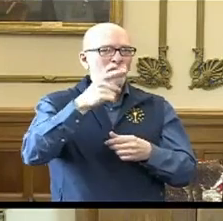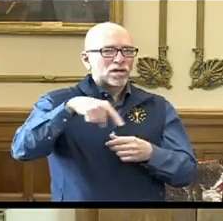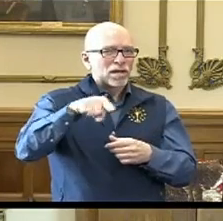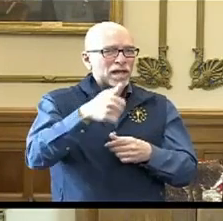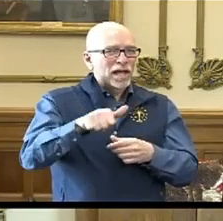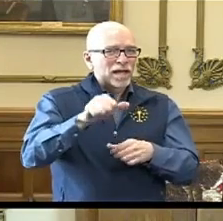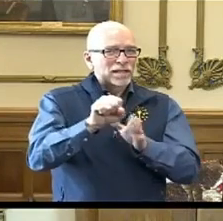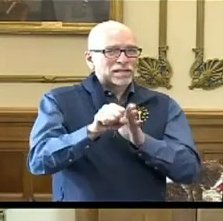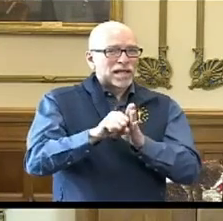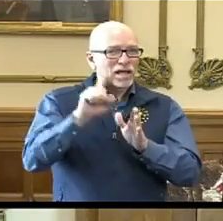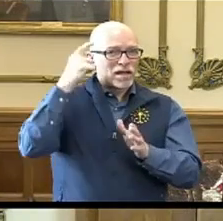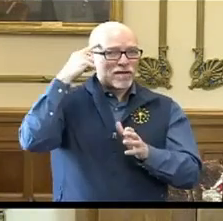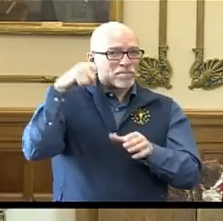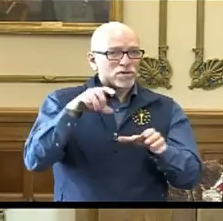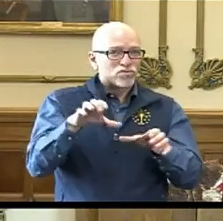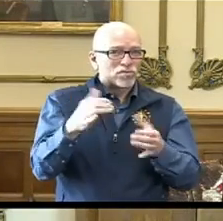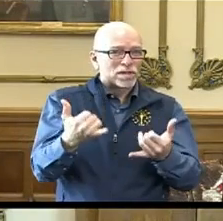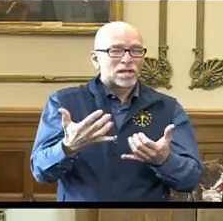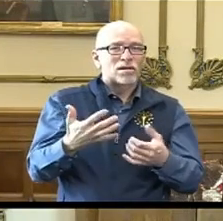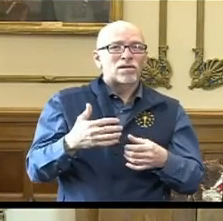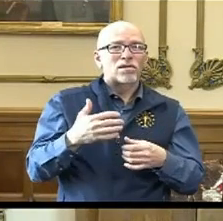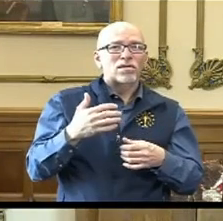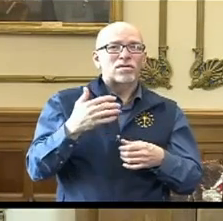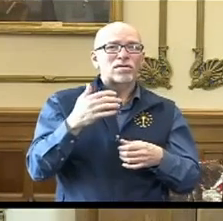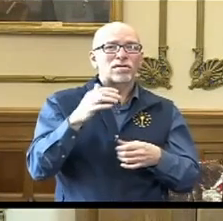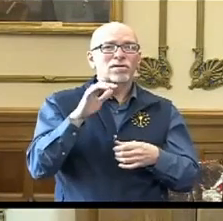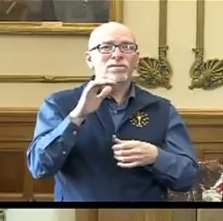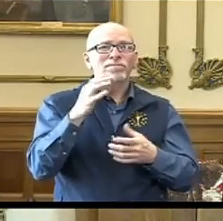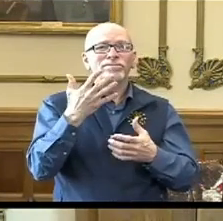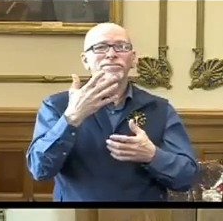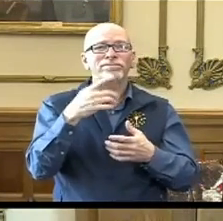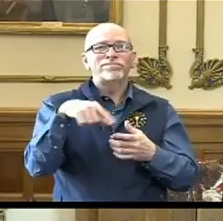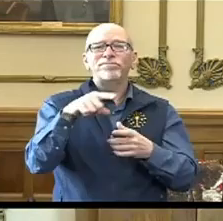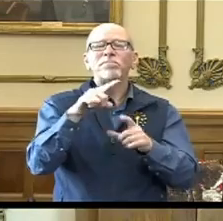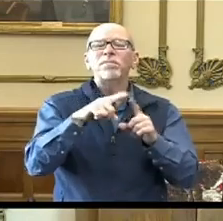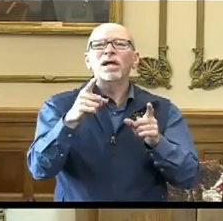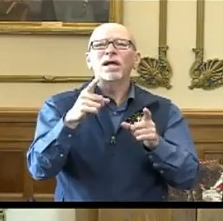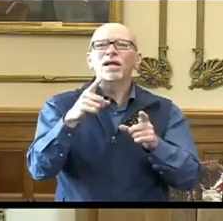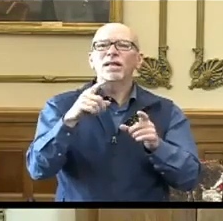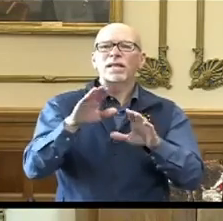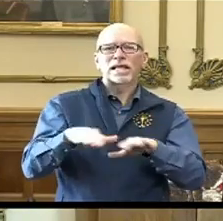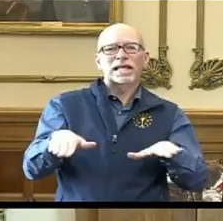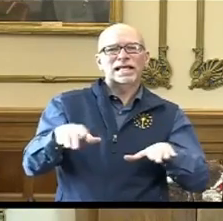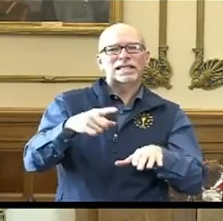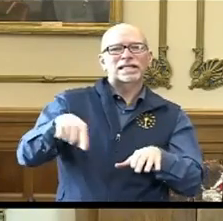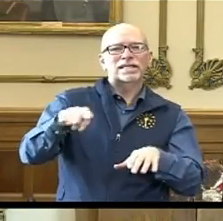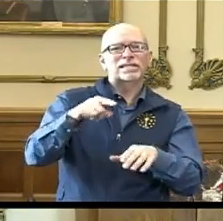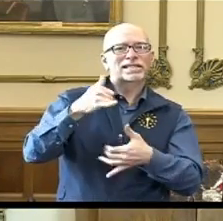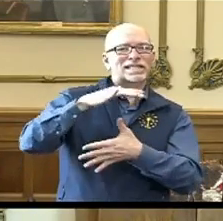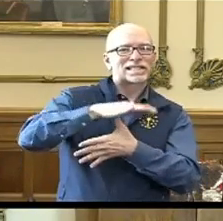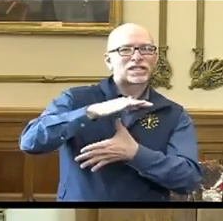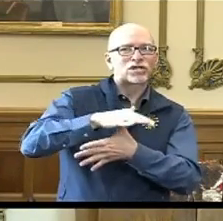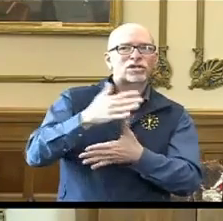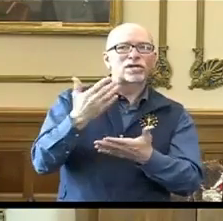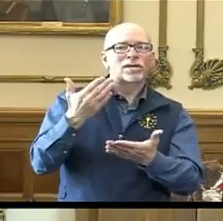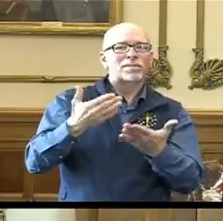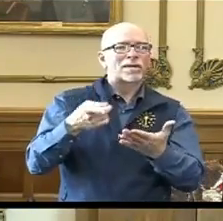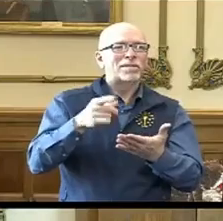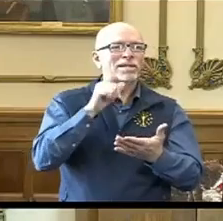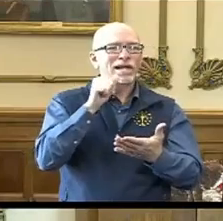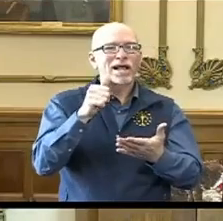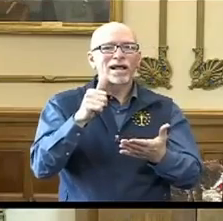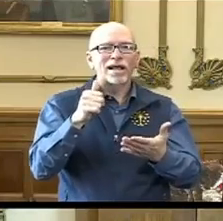state government is doing this. I don't know if like the career group or anything, but these kids that were seniors and maybe didn't get to